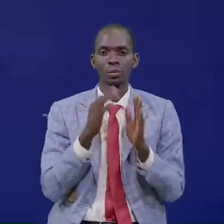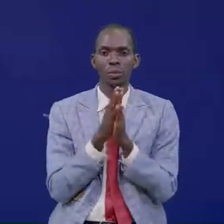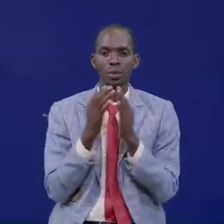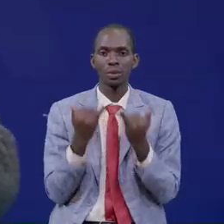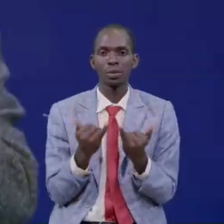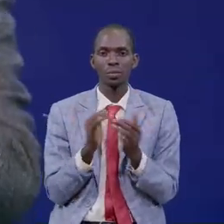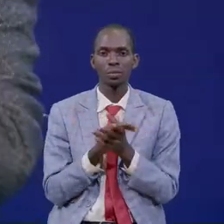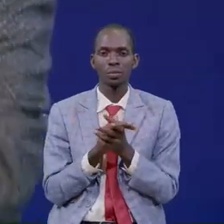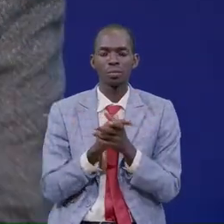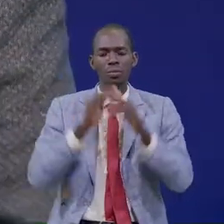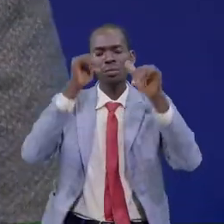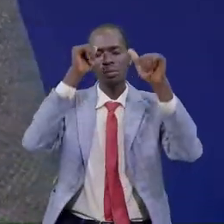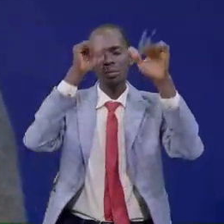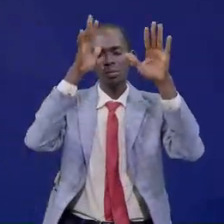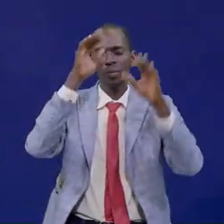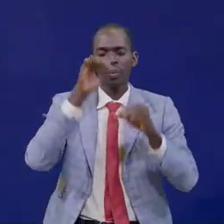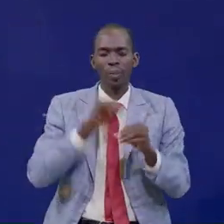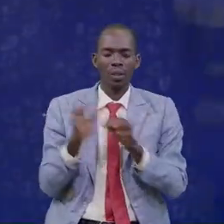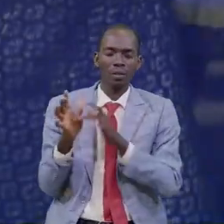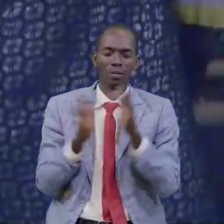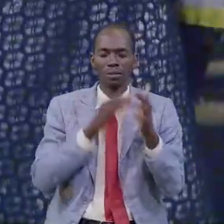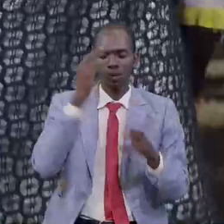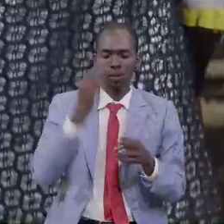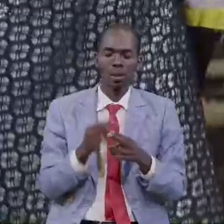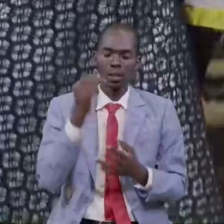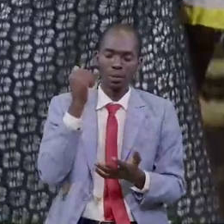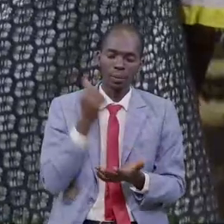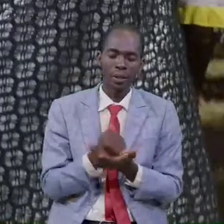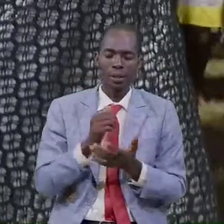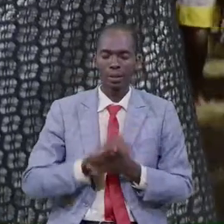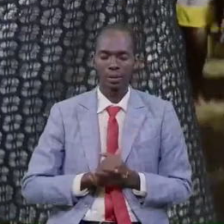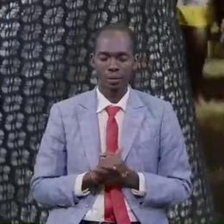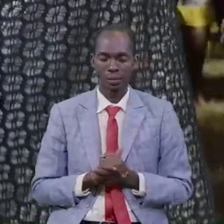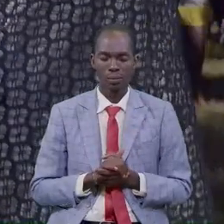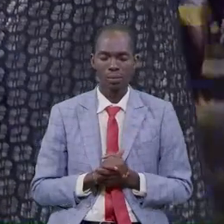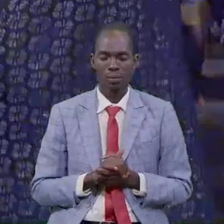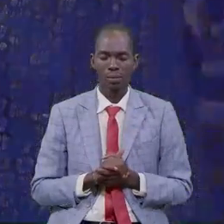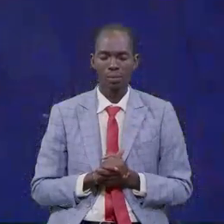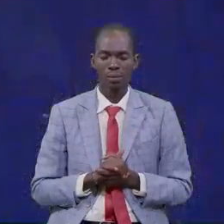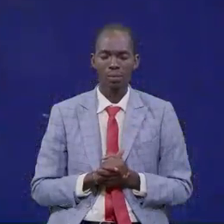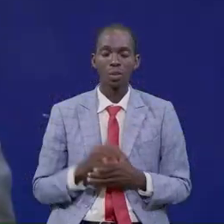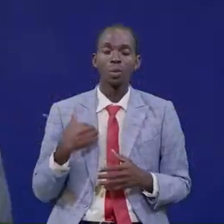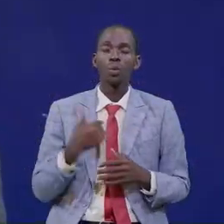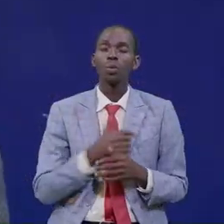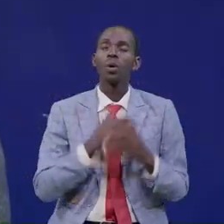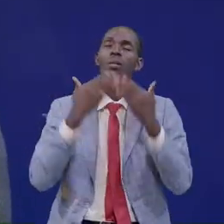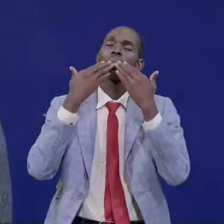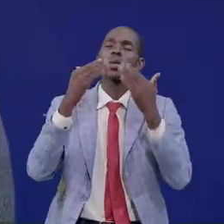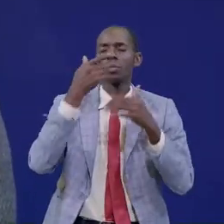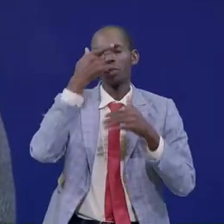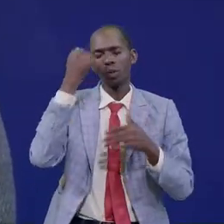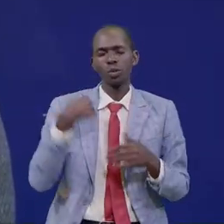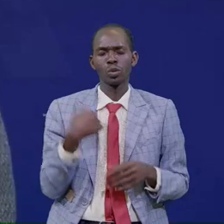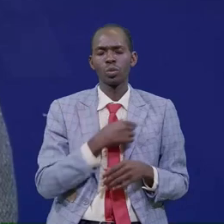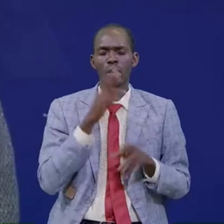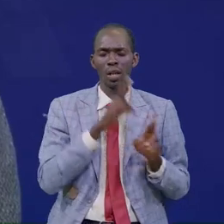Father, Père, in Jesus' name, au nom de Jésus Christ, we thank you because you are ready for everyone. Tu